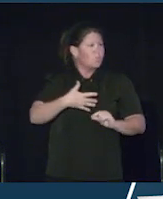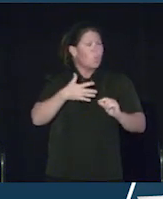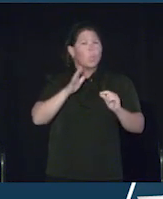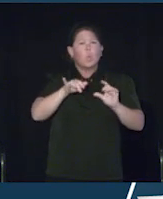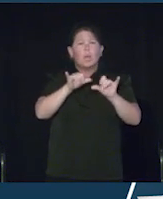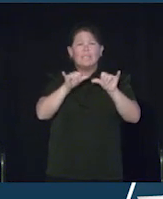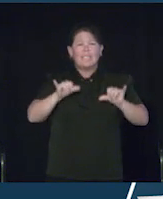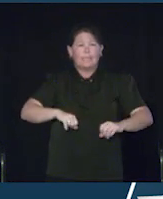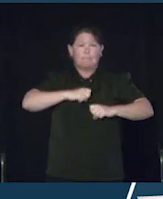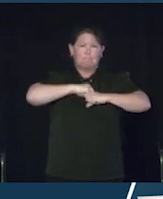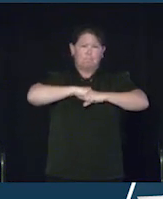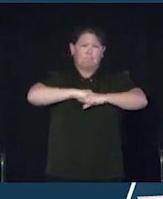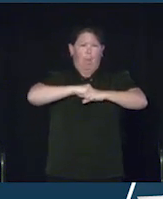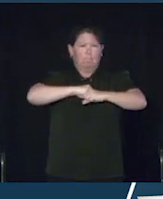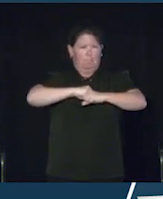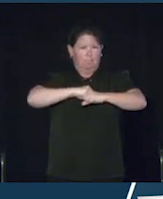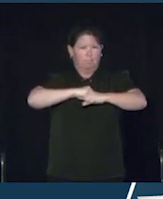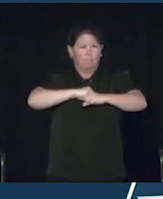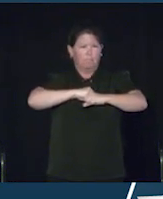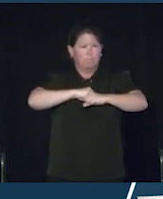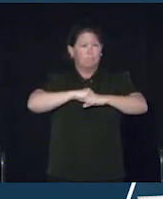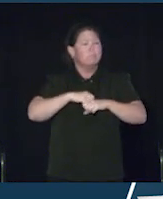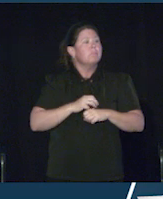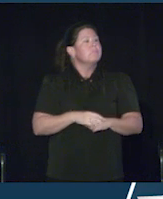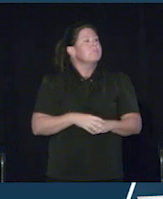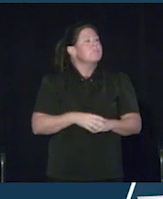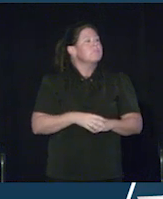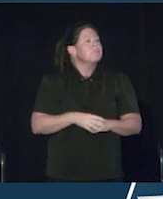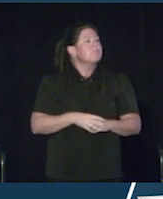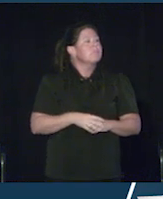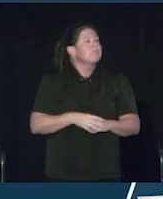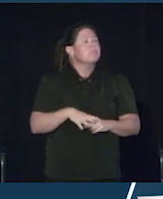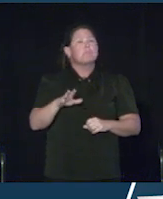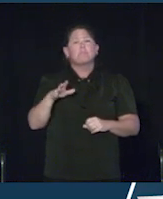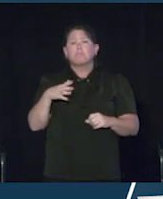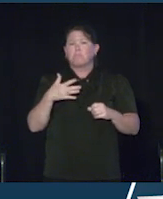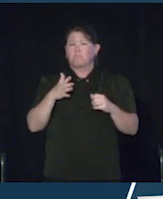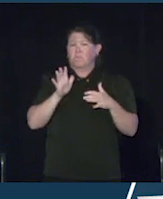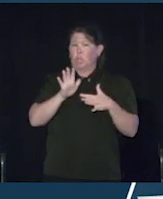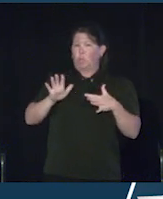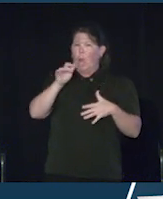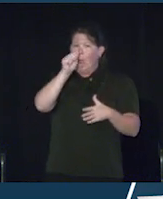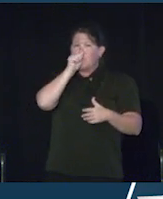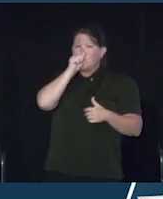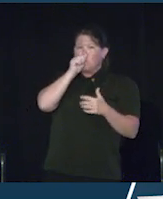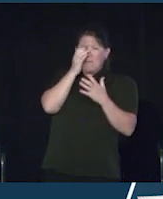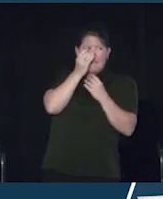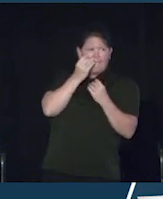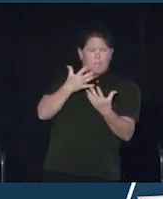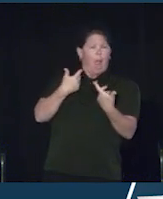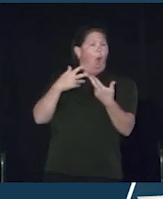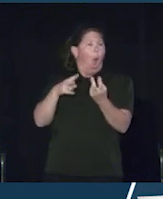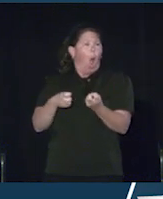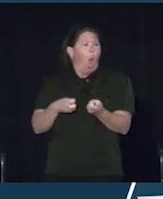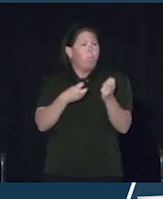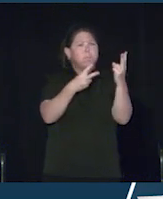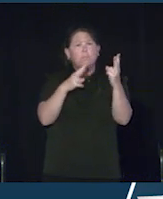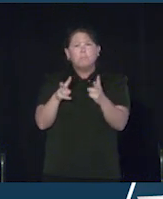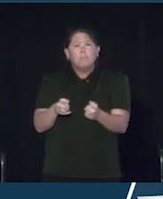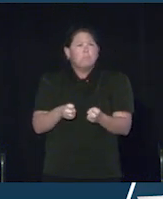system where you can submit your information, where you can upload different types of